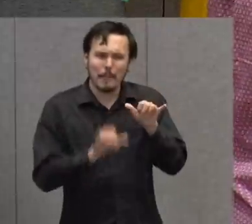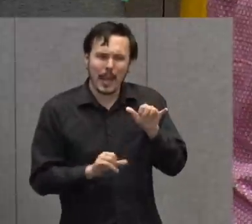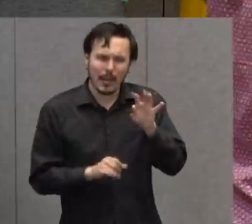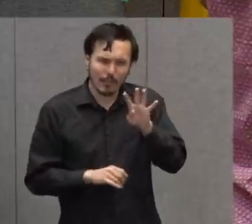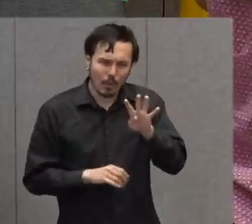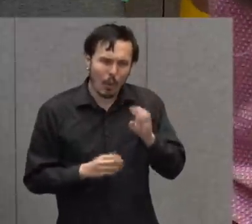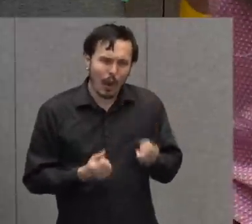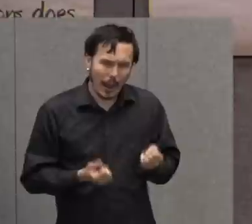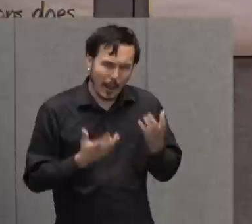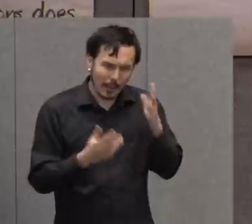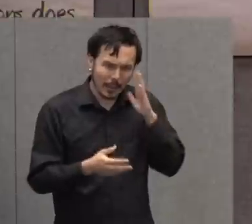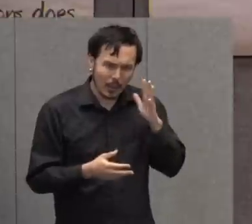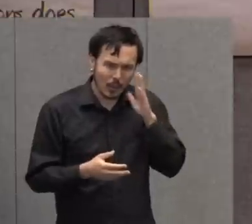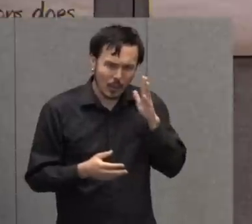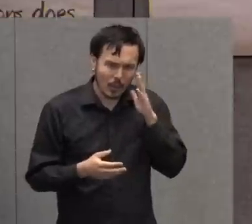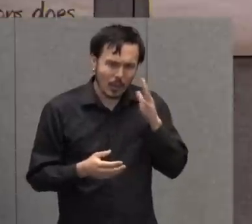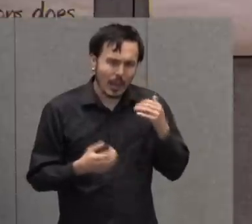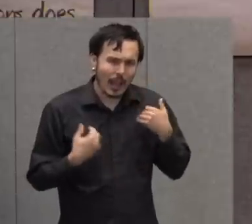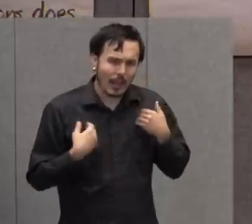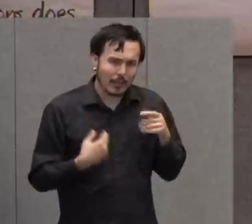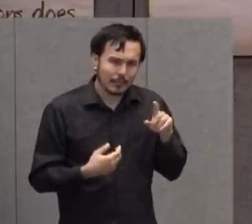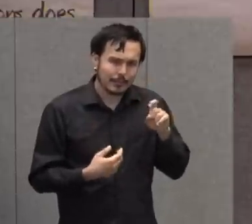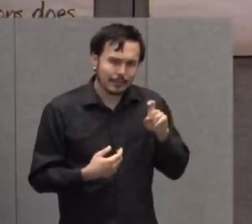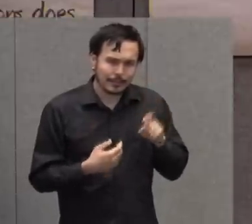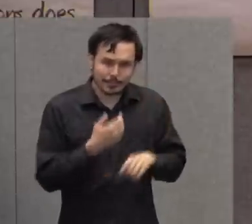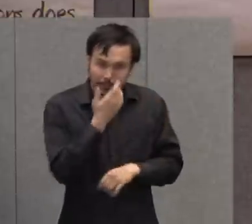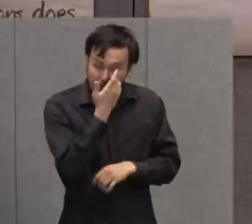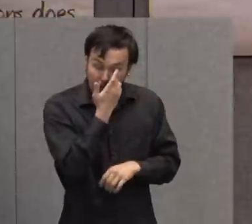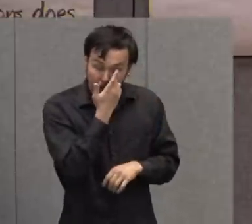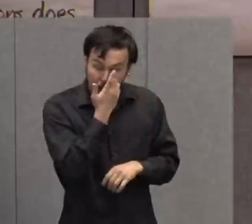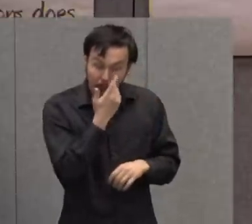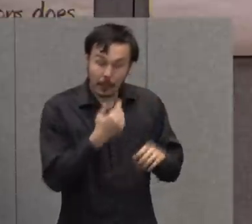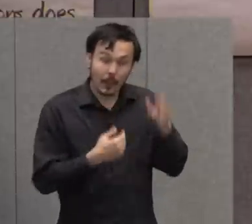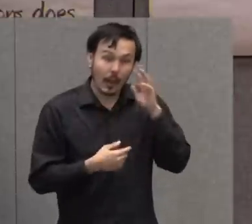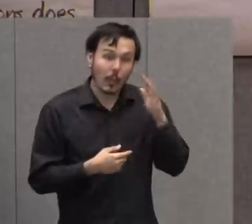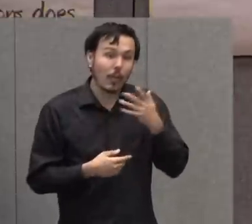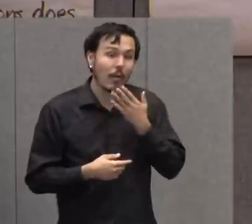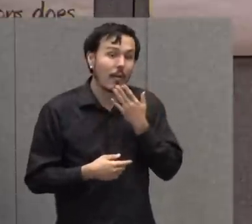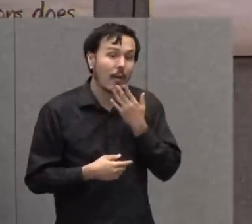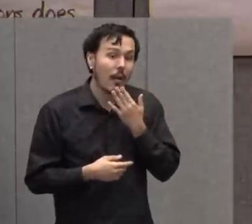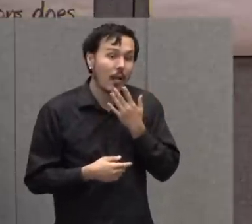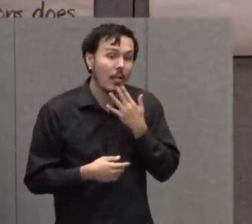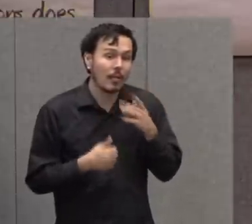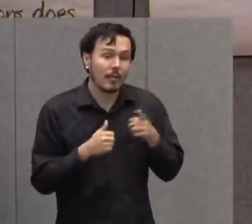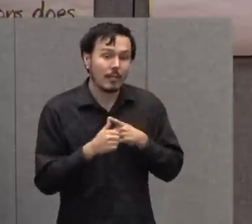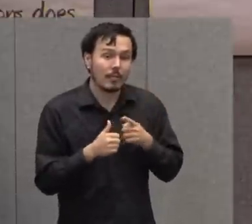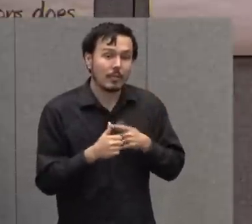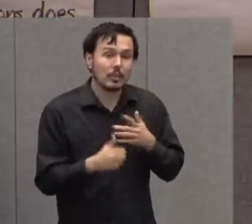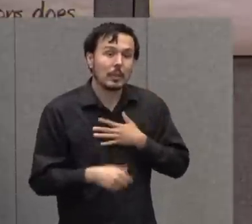side? All right, I'm going to color in for my black button.